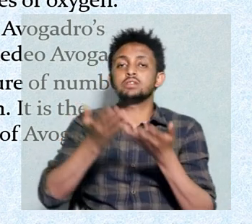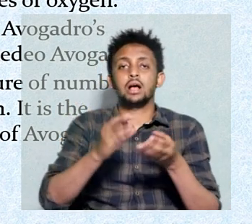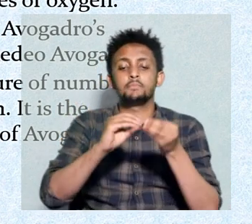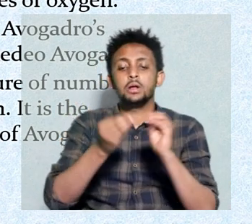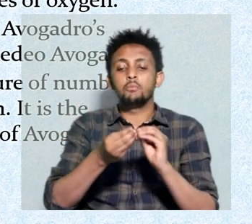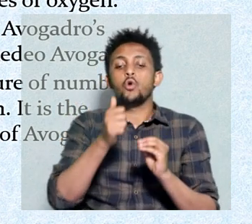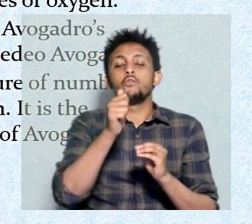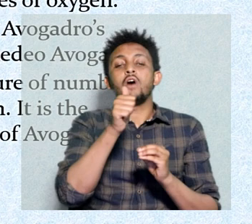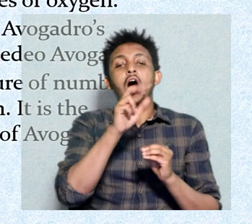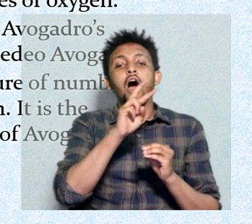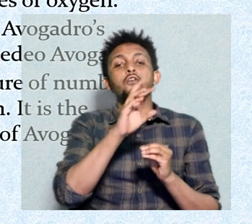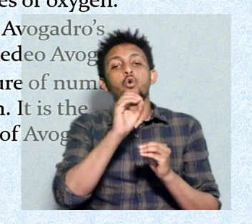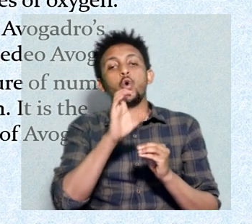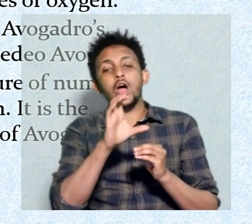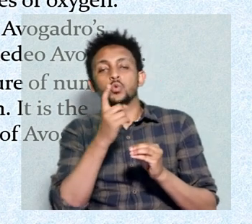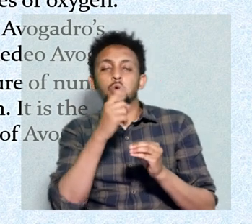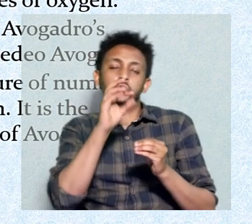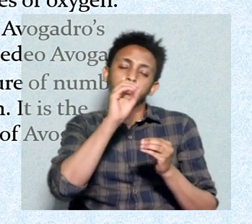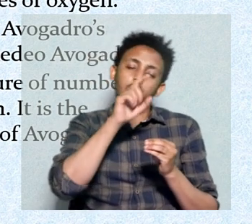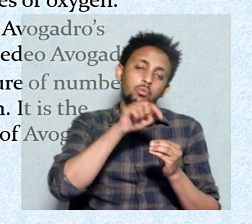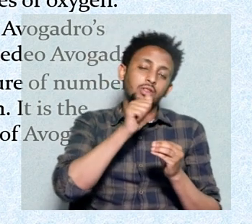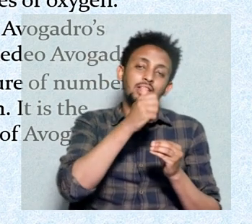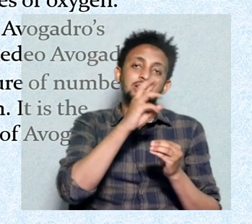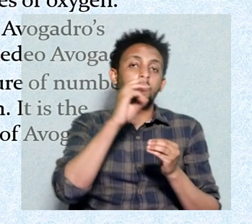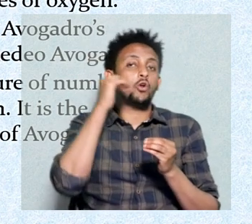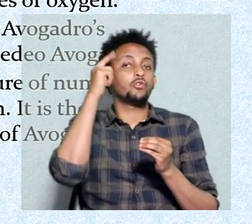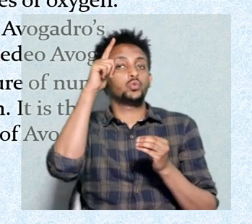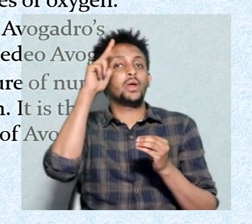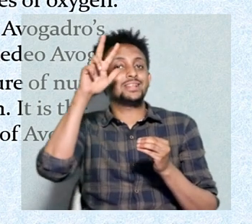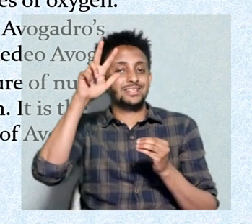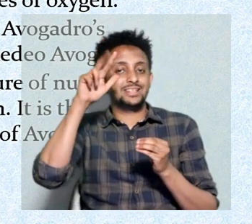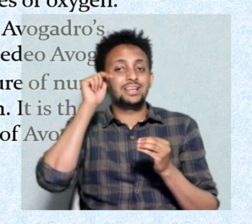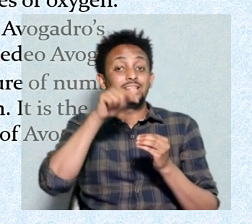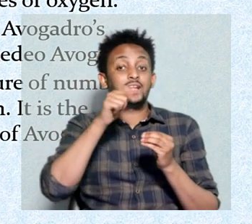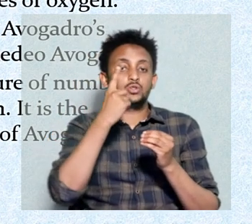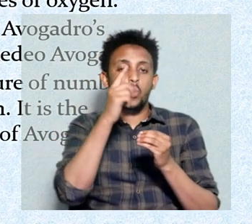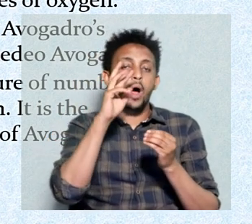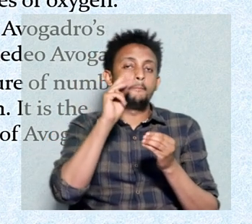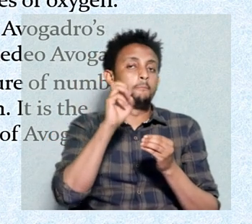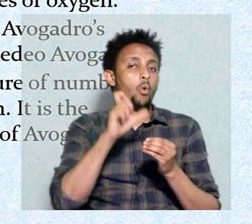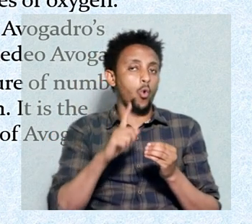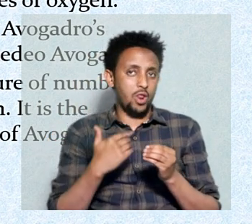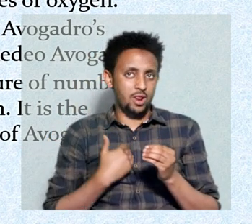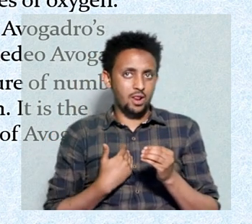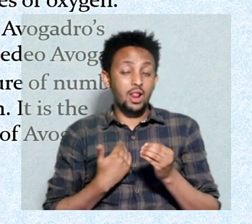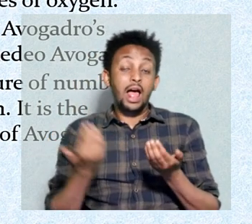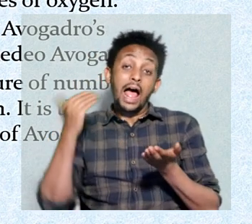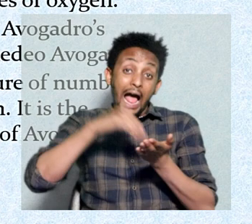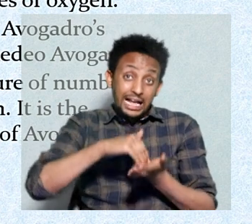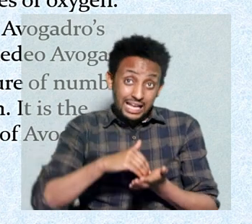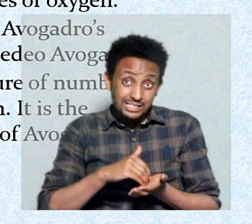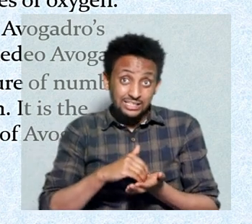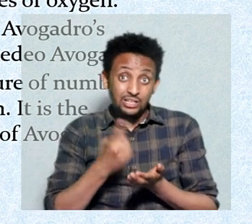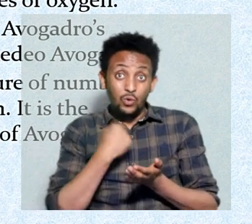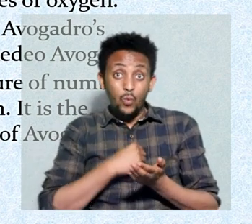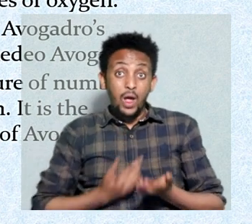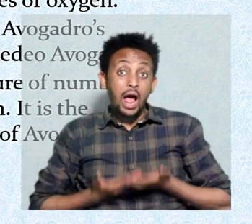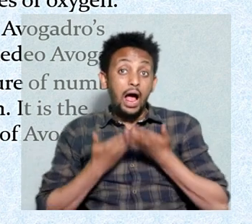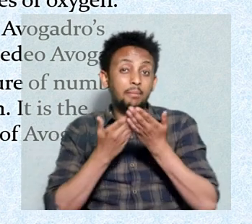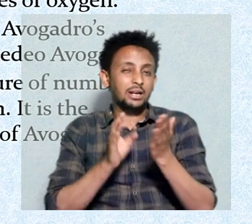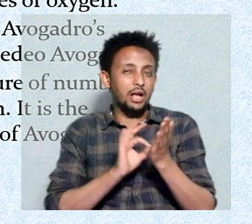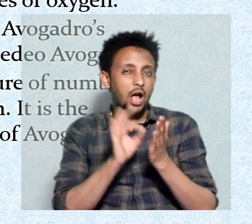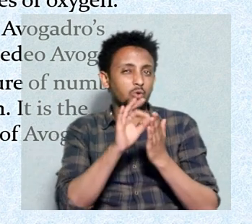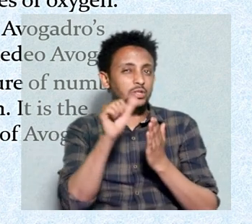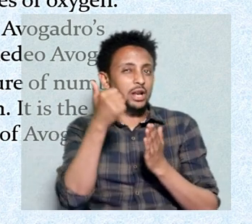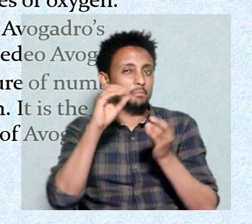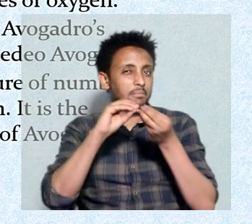number of Avogadros, or 6.02 times 10 to the power of 23. So that we have 1 mole. Again, we are able to count